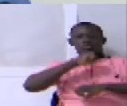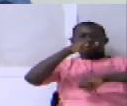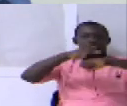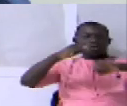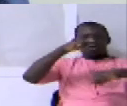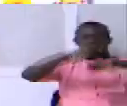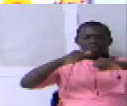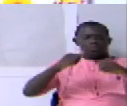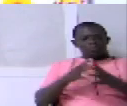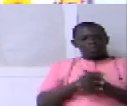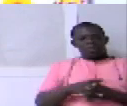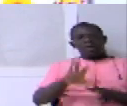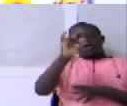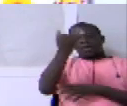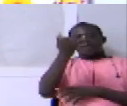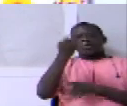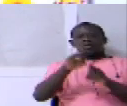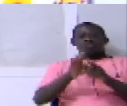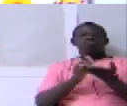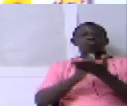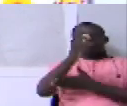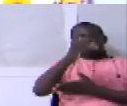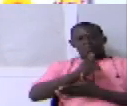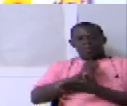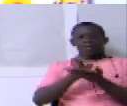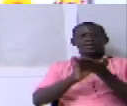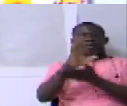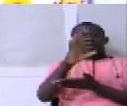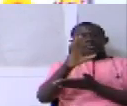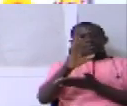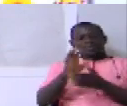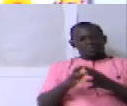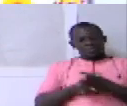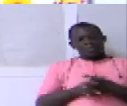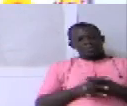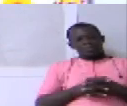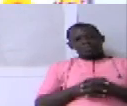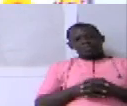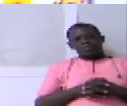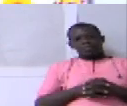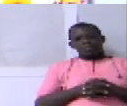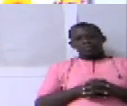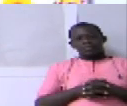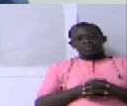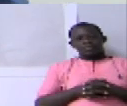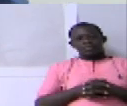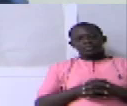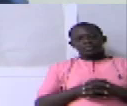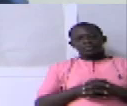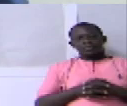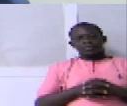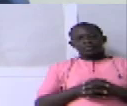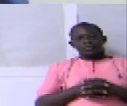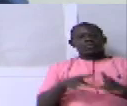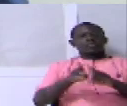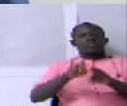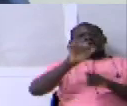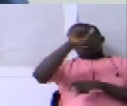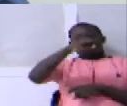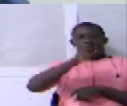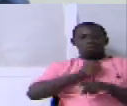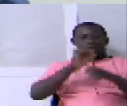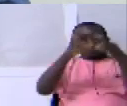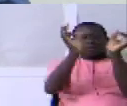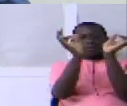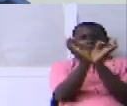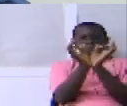tajire yato. Yes, through my instructions. Andu ntele nge bulala. your team,